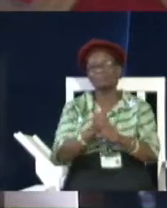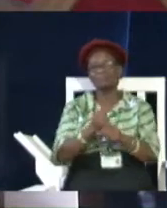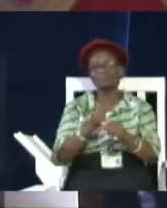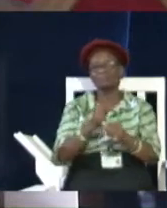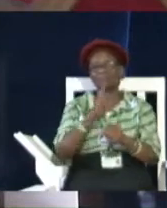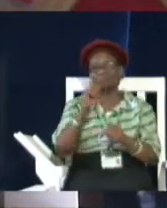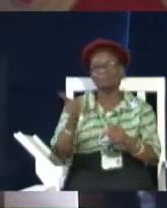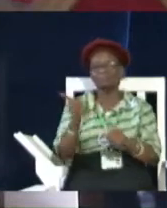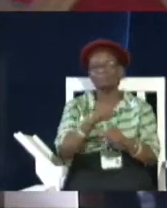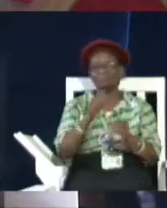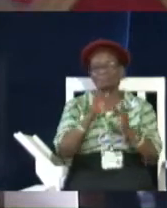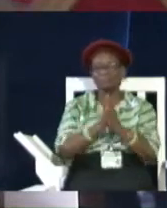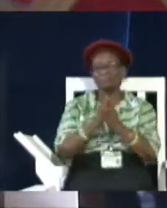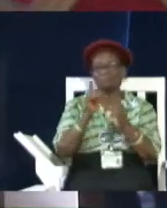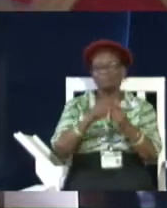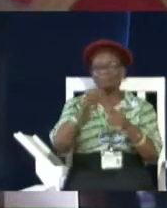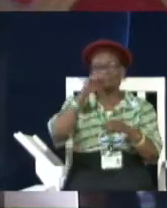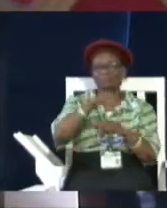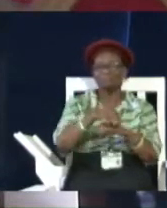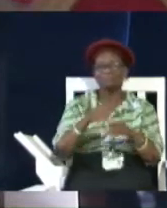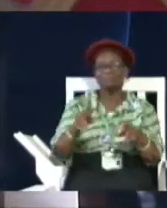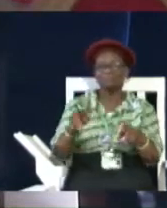like you have never prayed before.